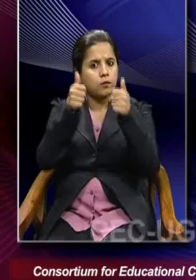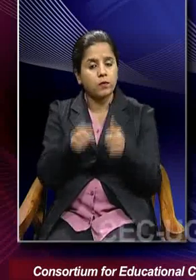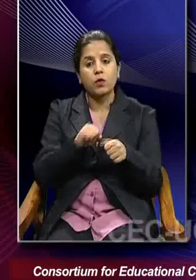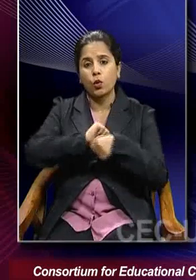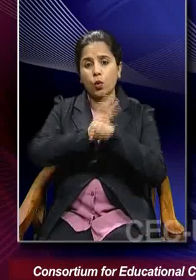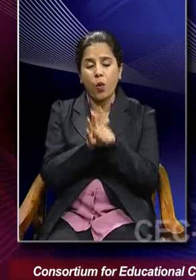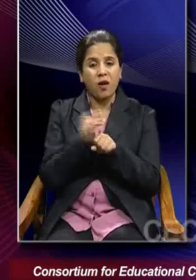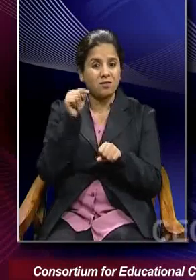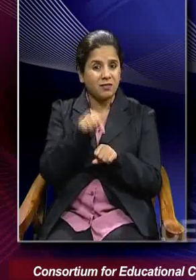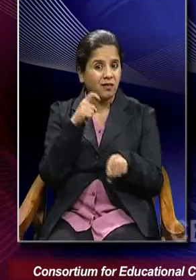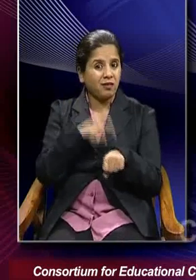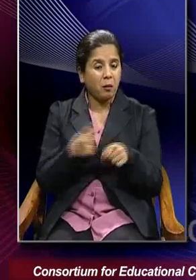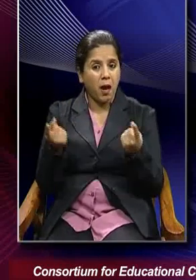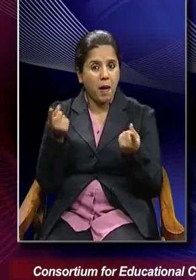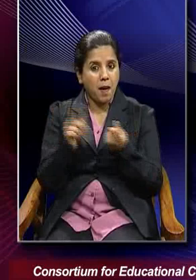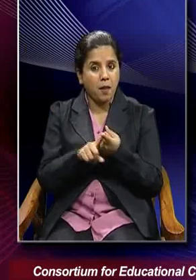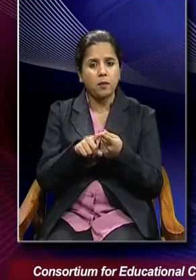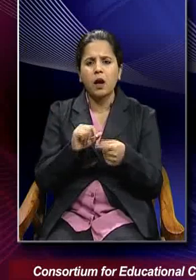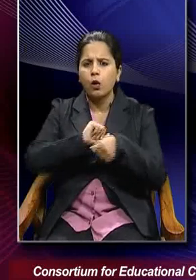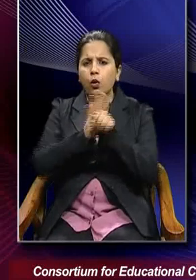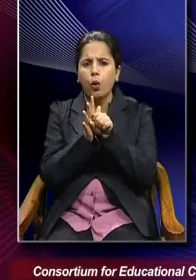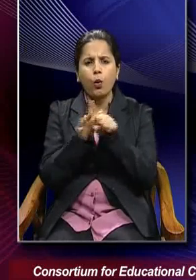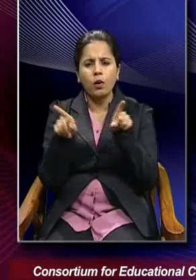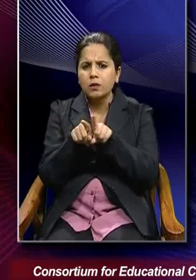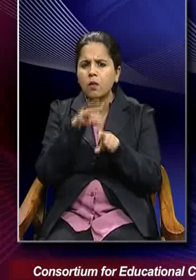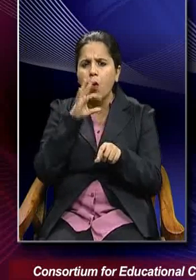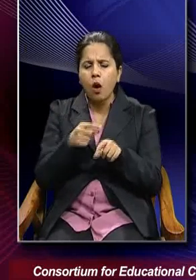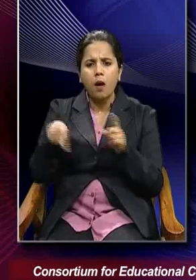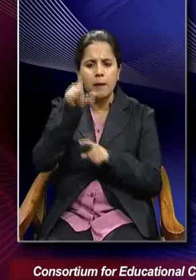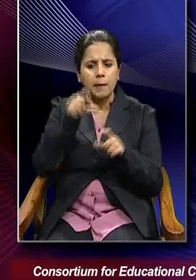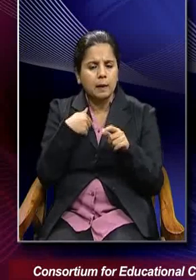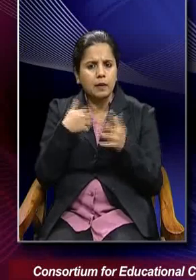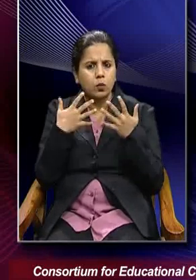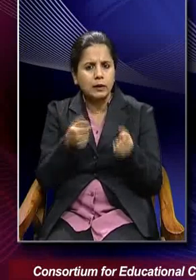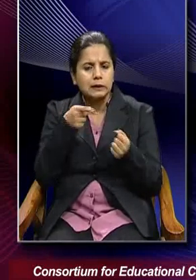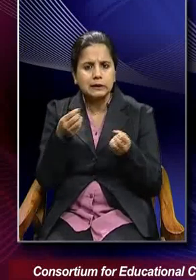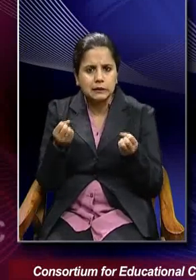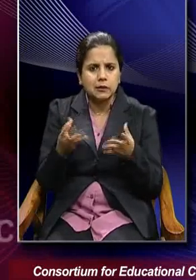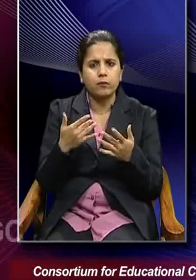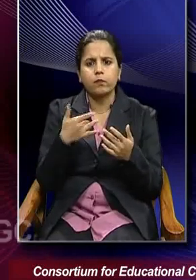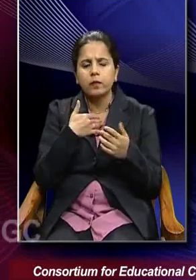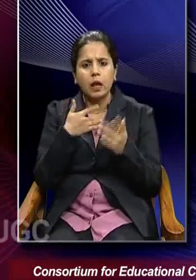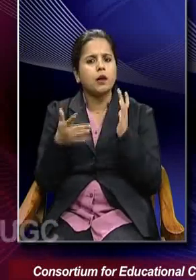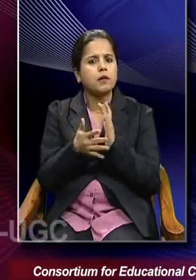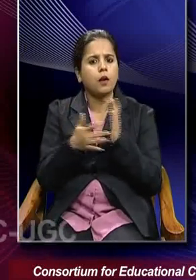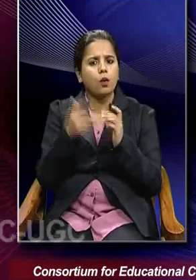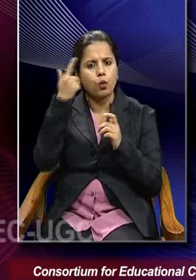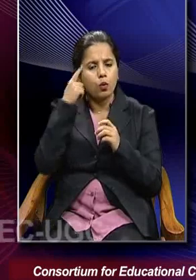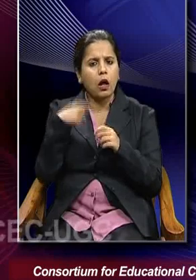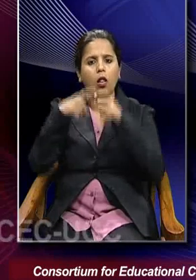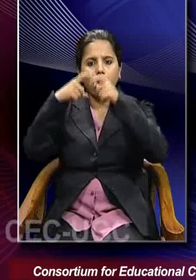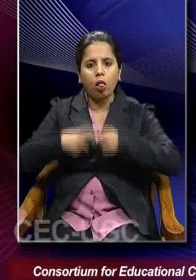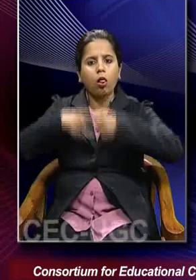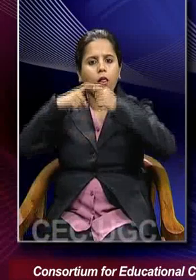COVID-19 pandemic has also brought to fore the startling digital